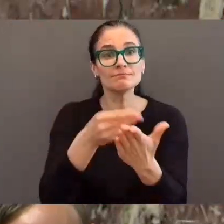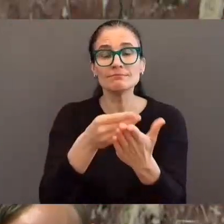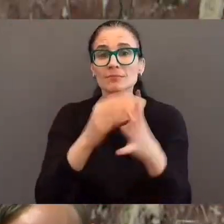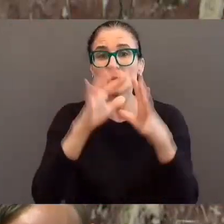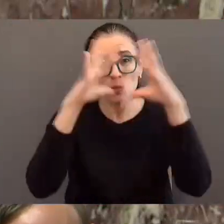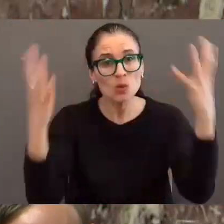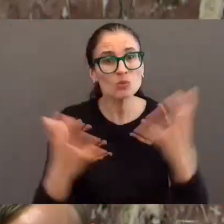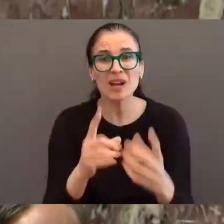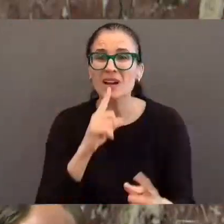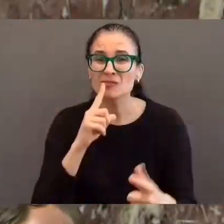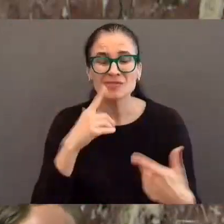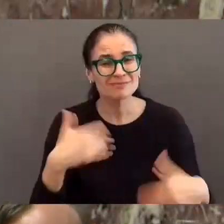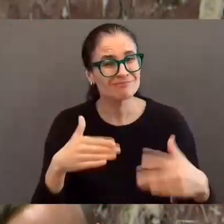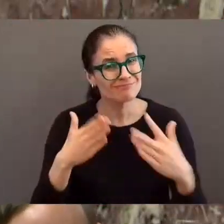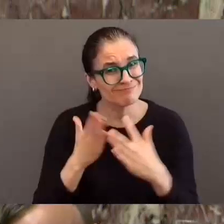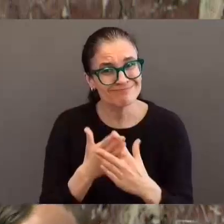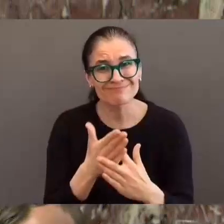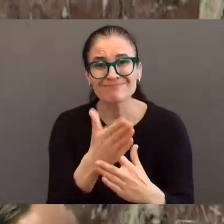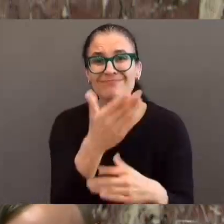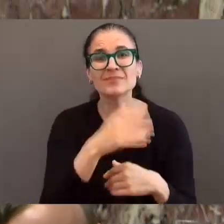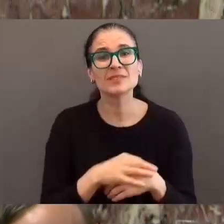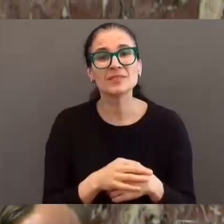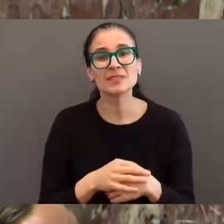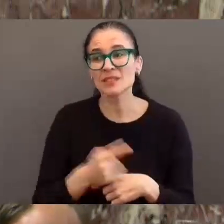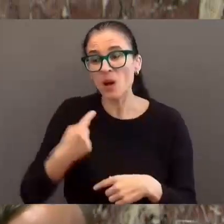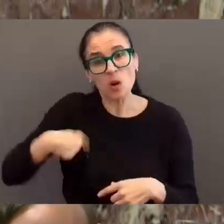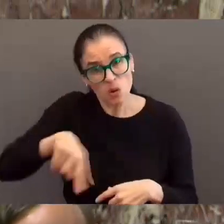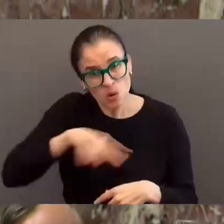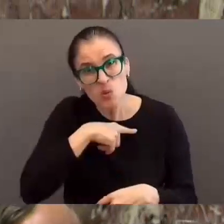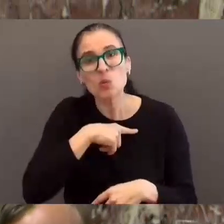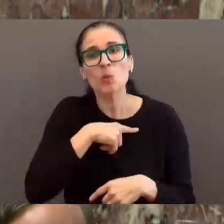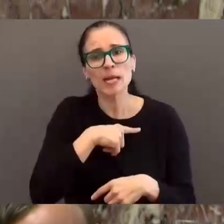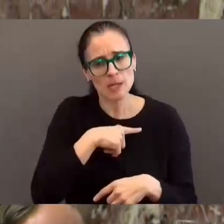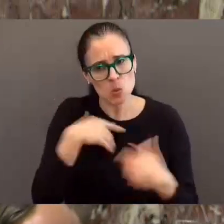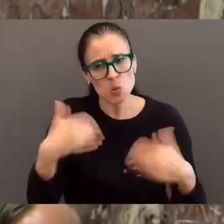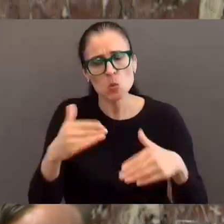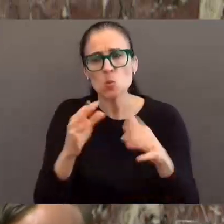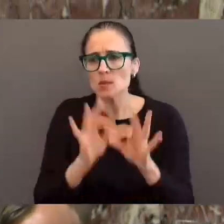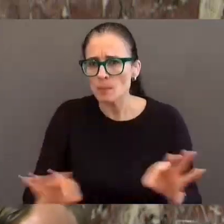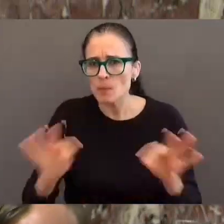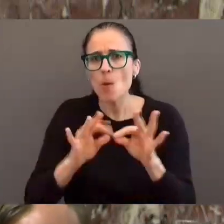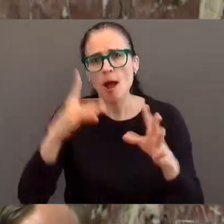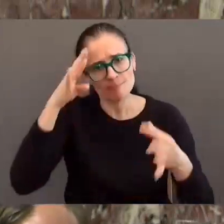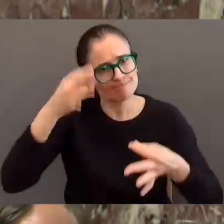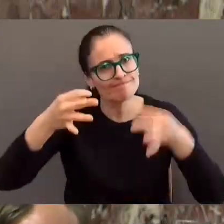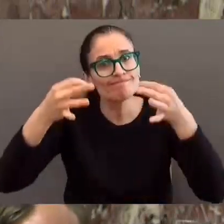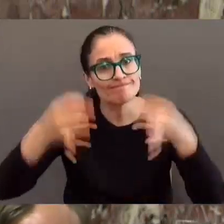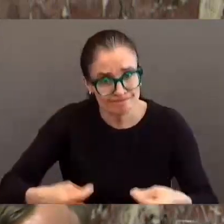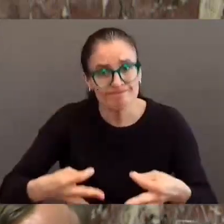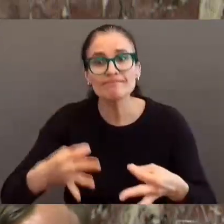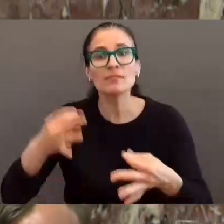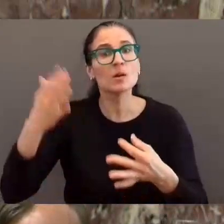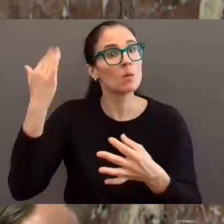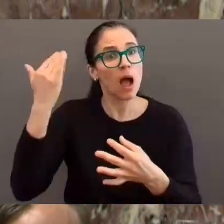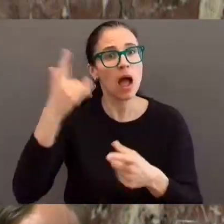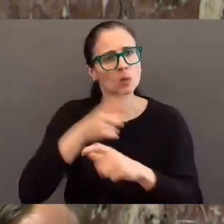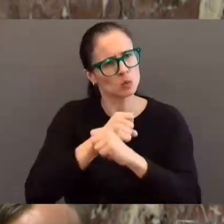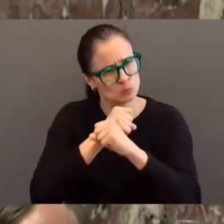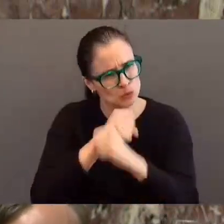as a government to protect core funding for education. In fact, our budget increased by $300